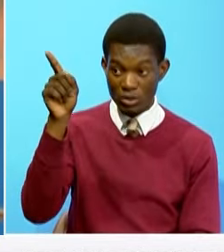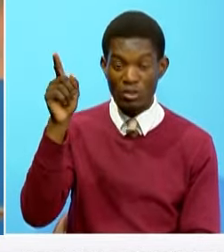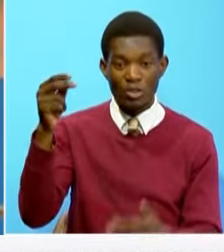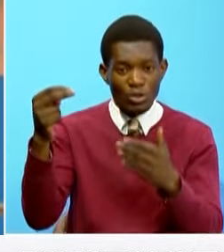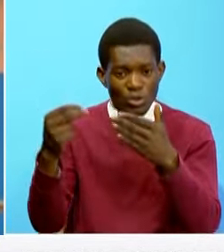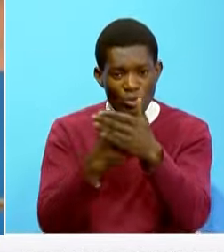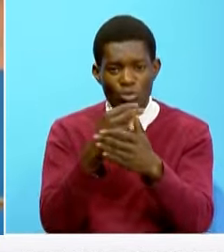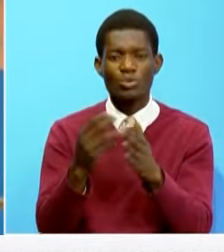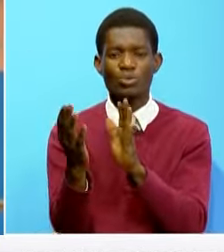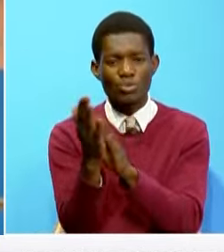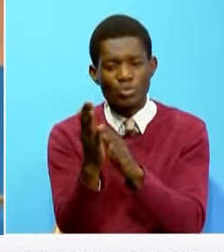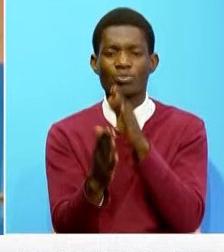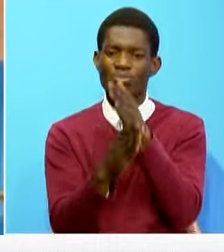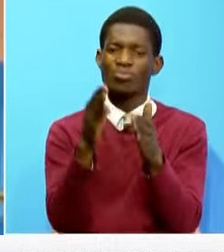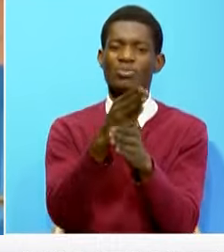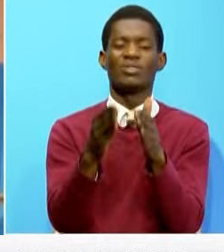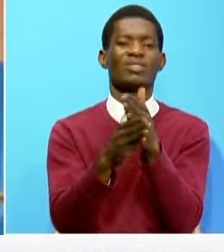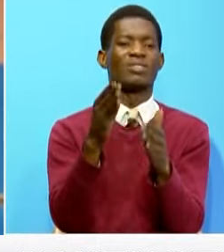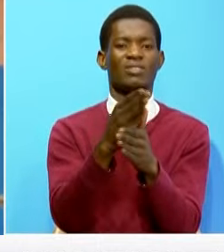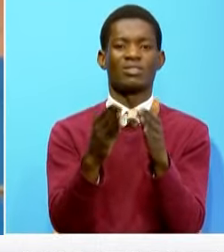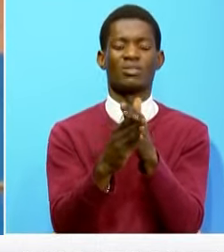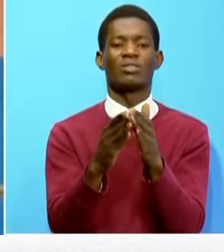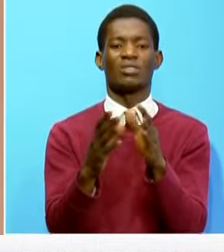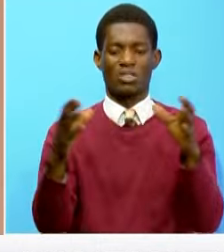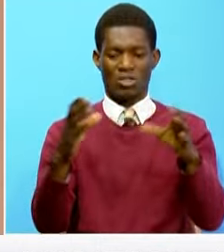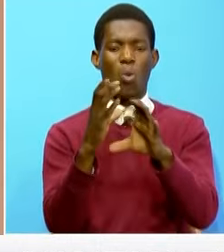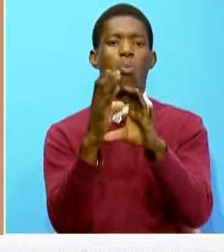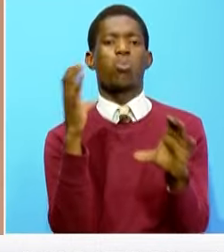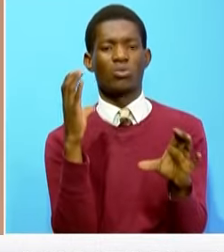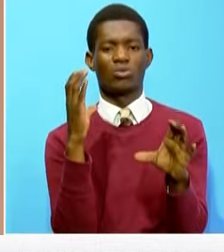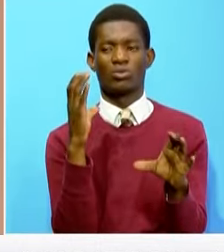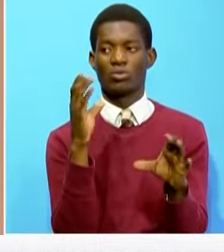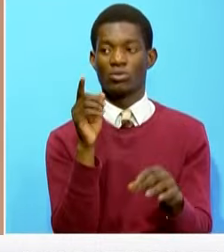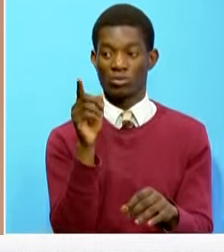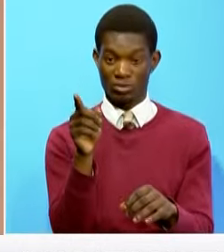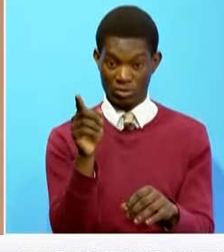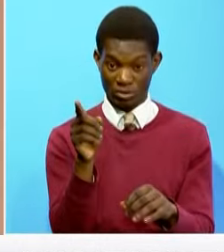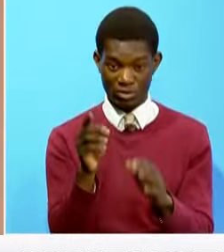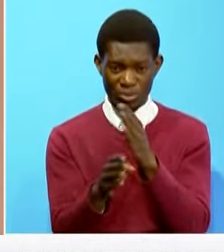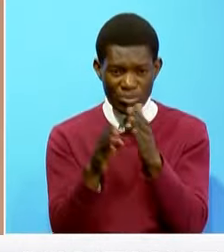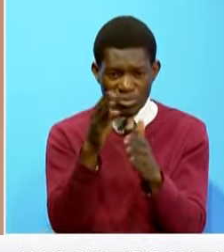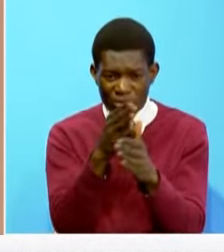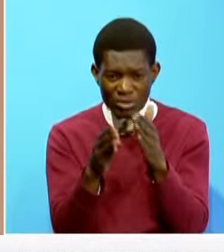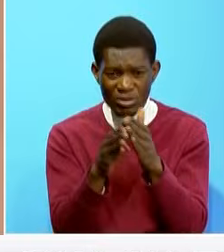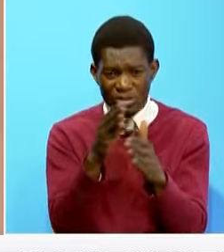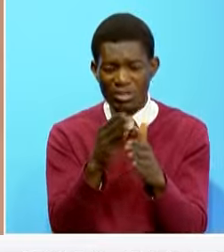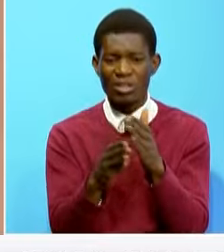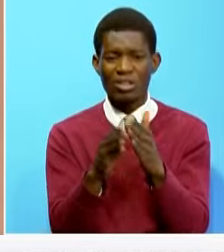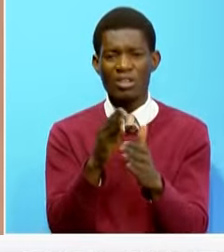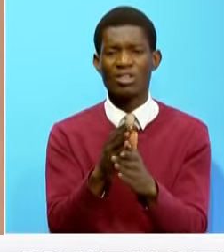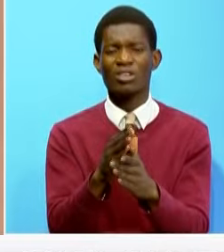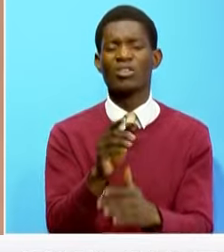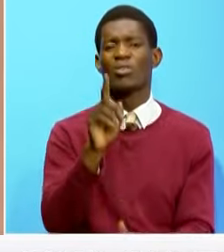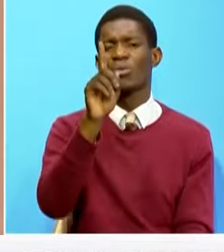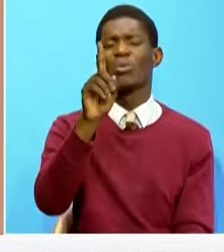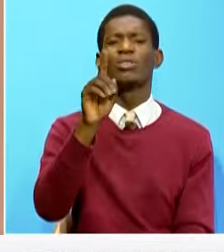block at Kashiba Secondary School in Mwense District. A total of over 1 million kwacha constituents development fund was